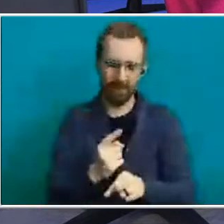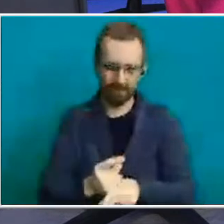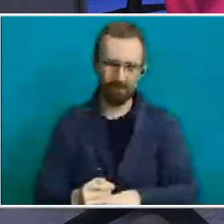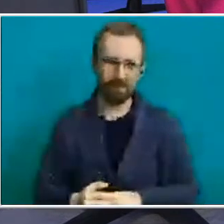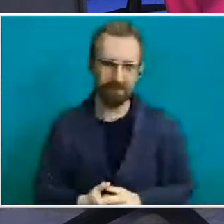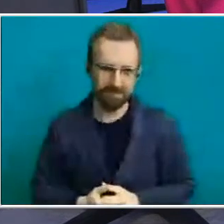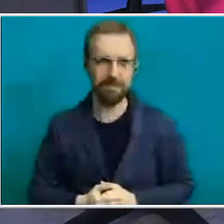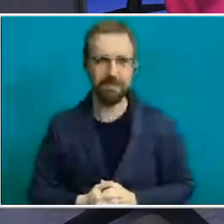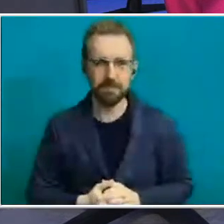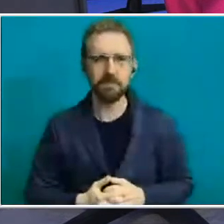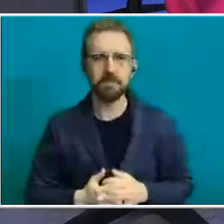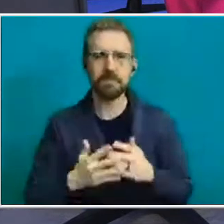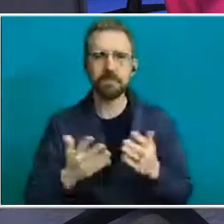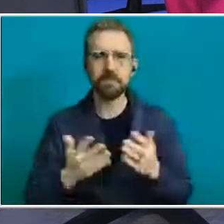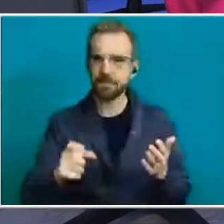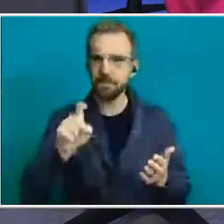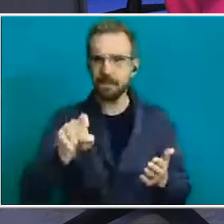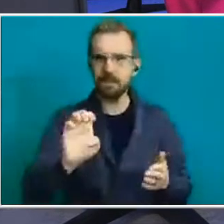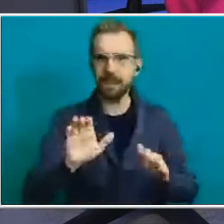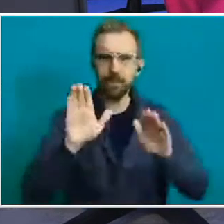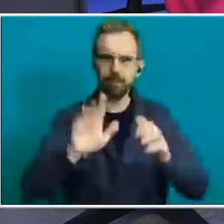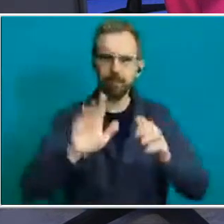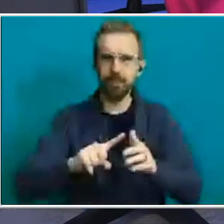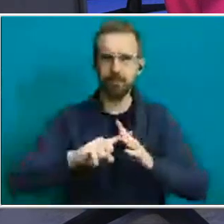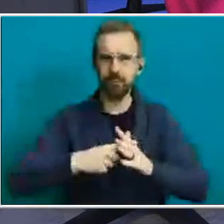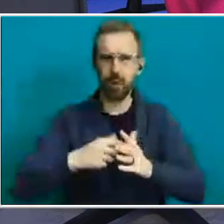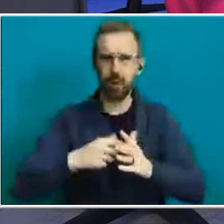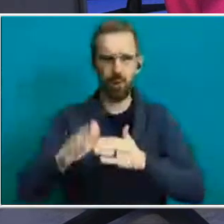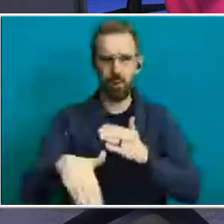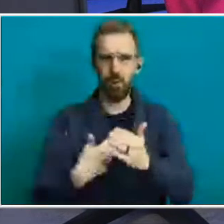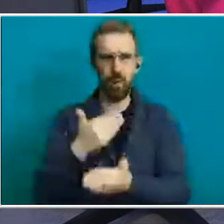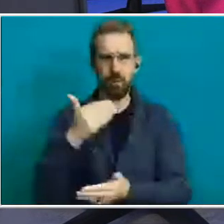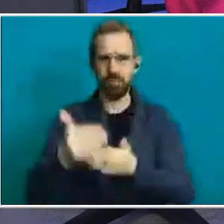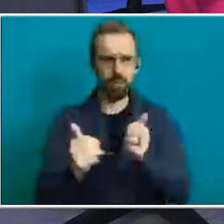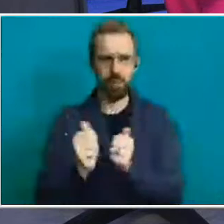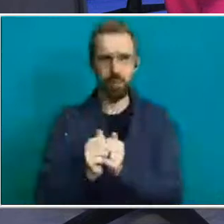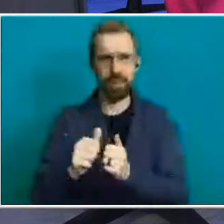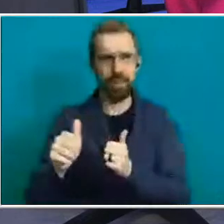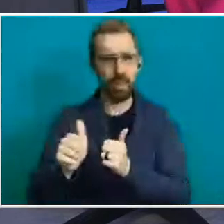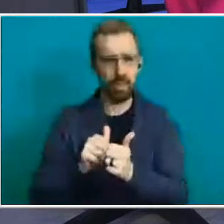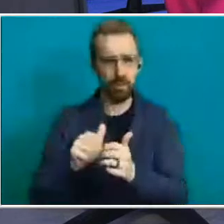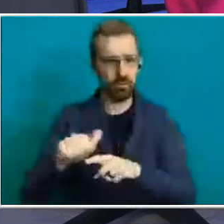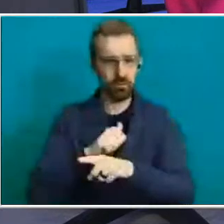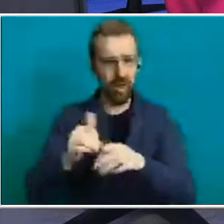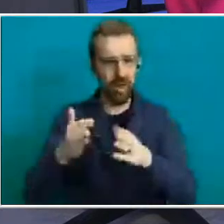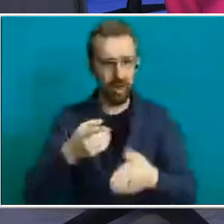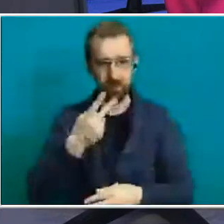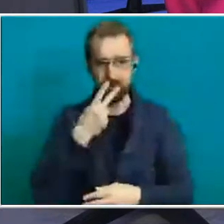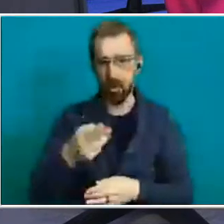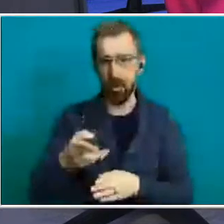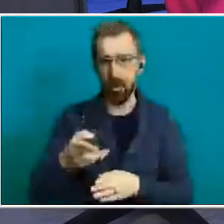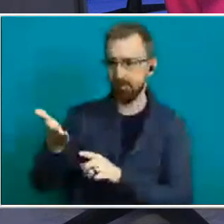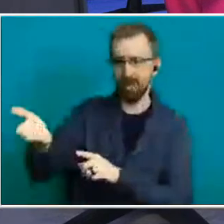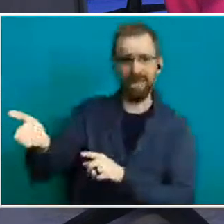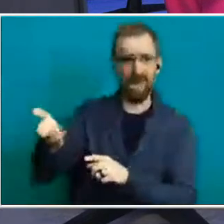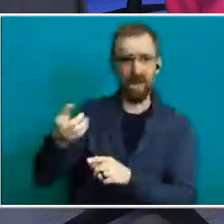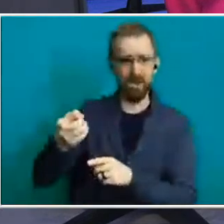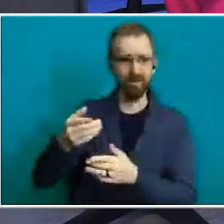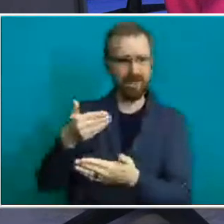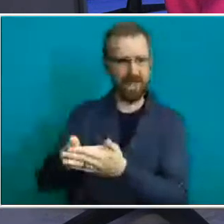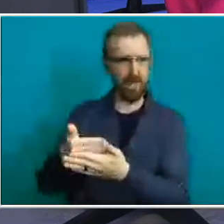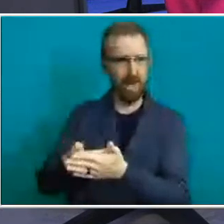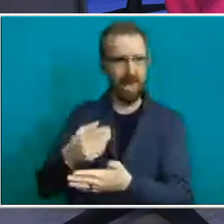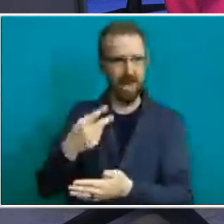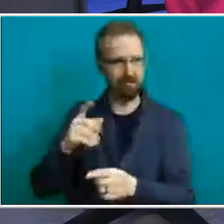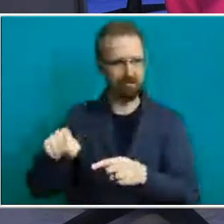it must have been great to start this whole process with an athletic trainer that you saw right down the hall and you've known for some time. How are you feeling now compared to